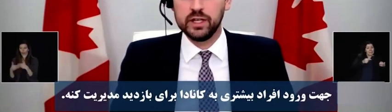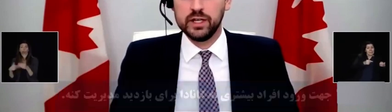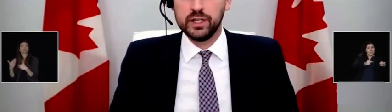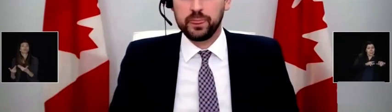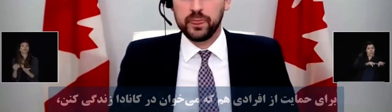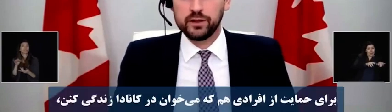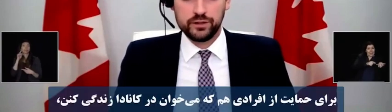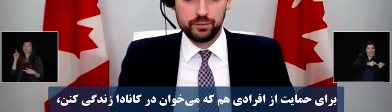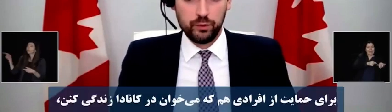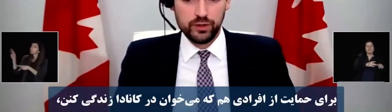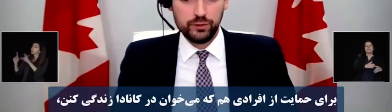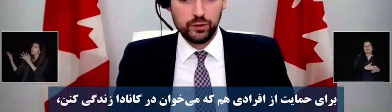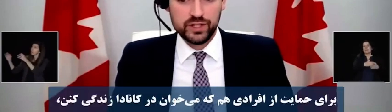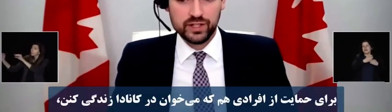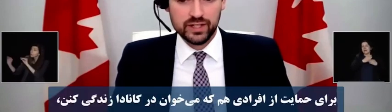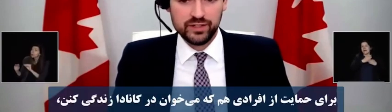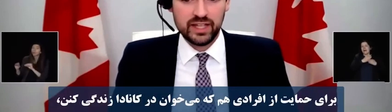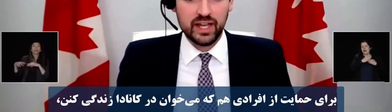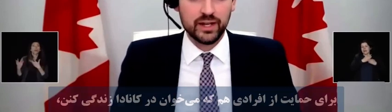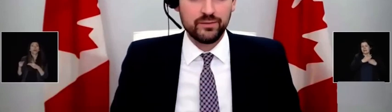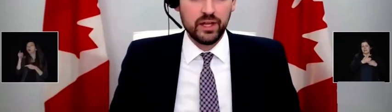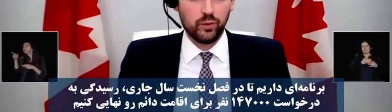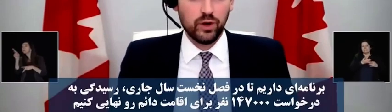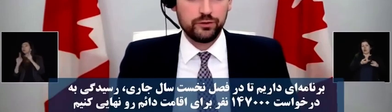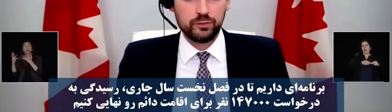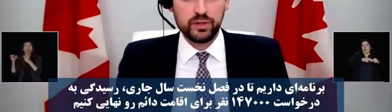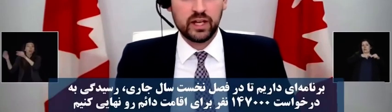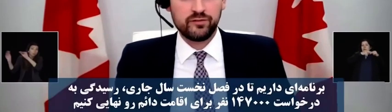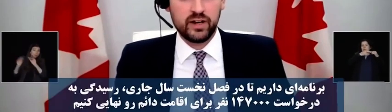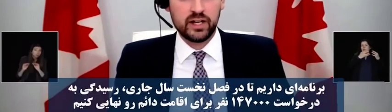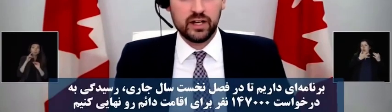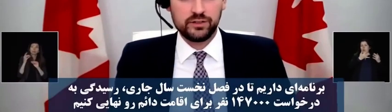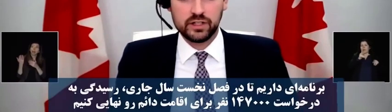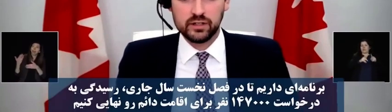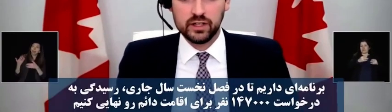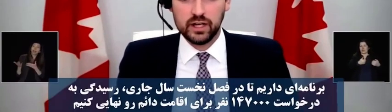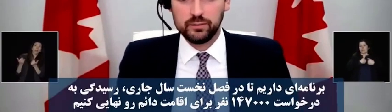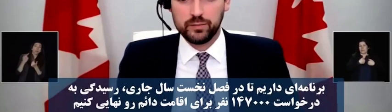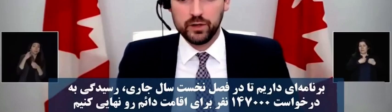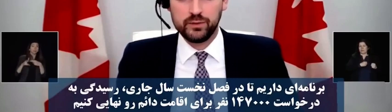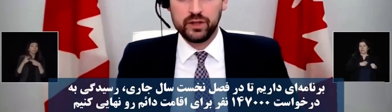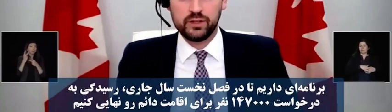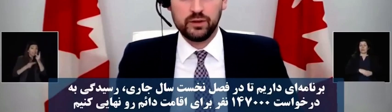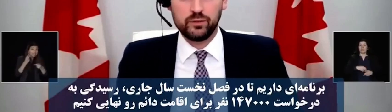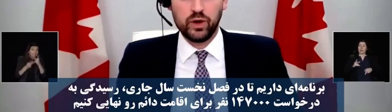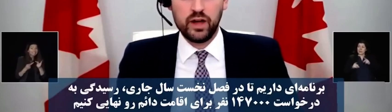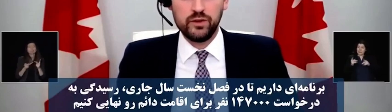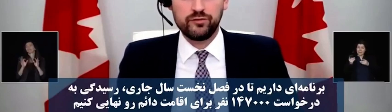visit. To support those who wish to live in Canada, we're also planning on finalizing